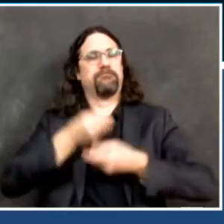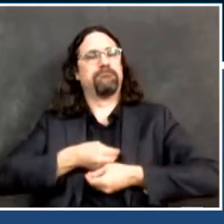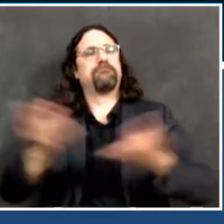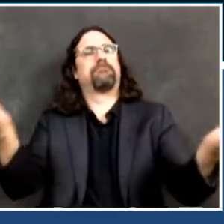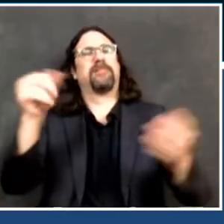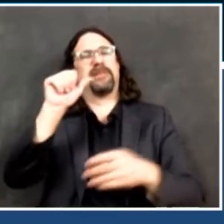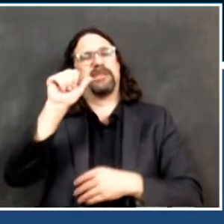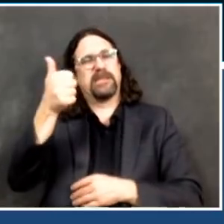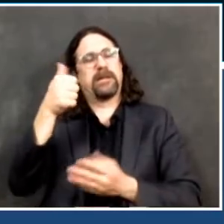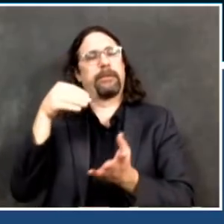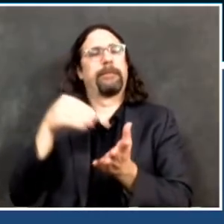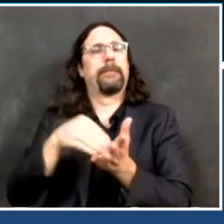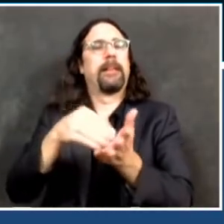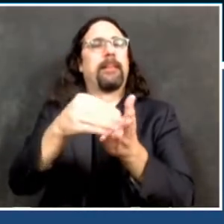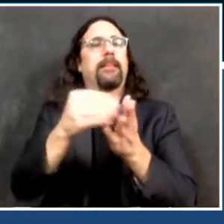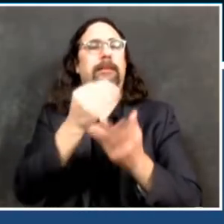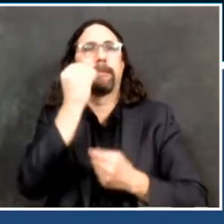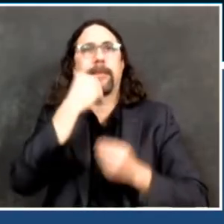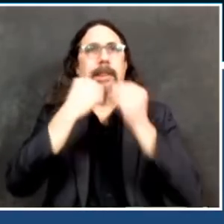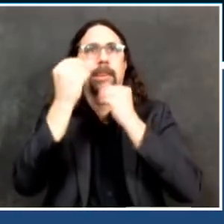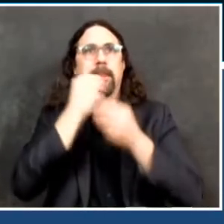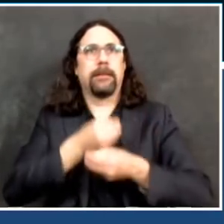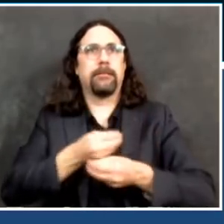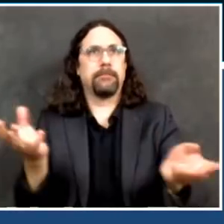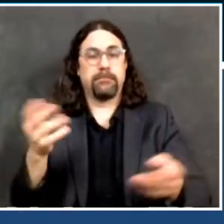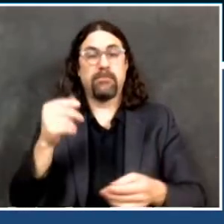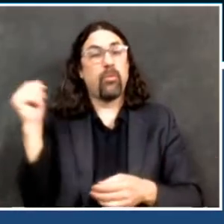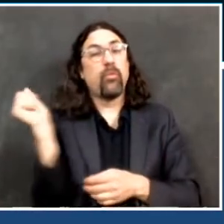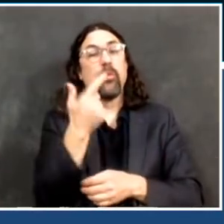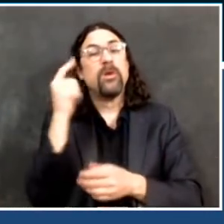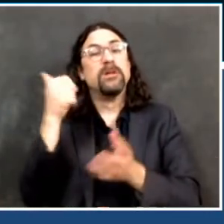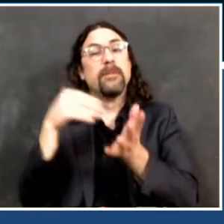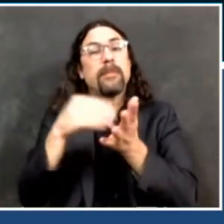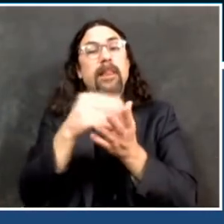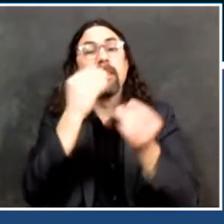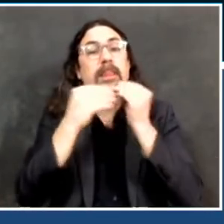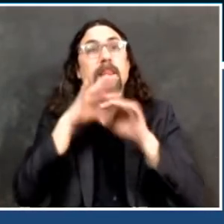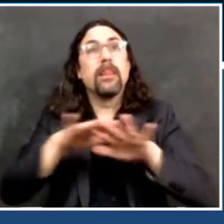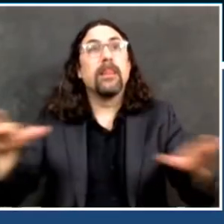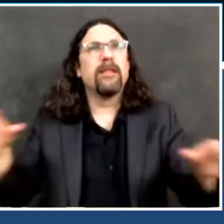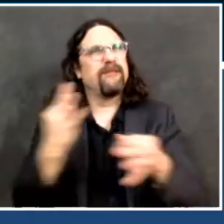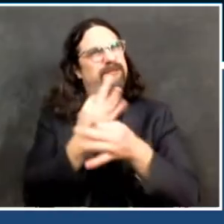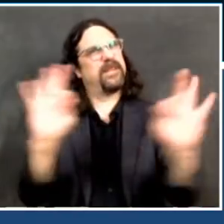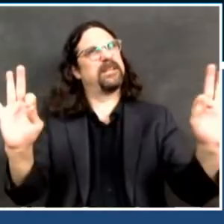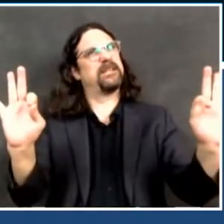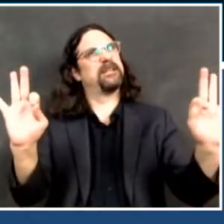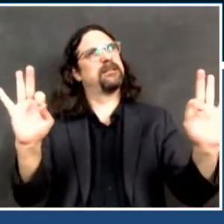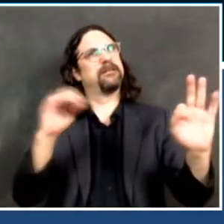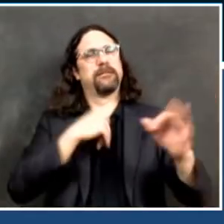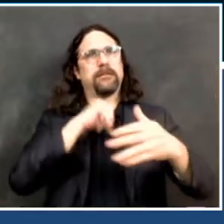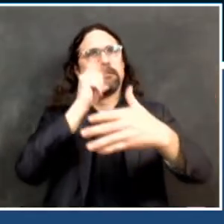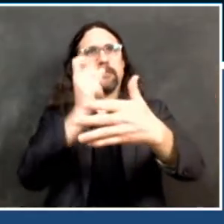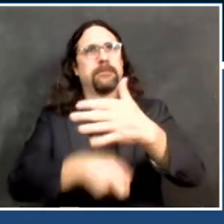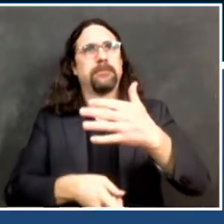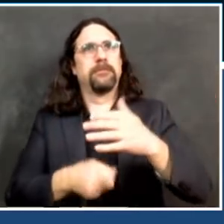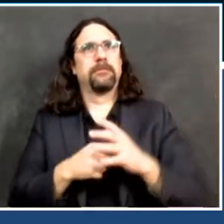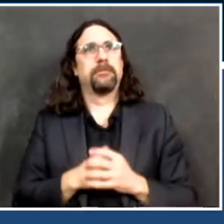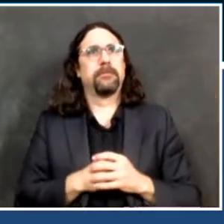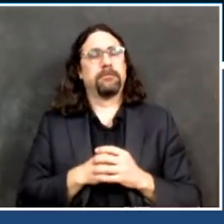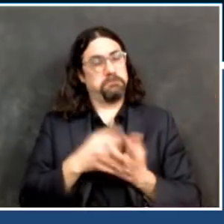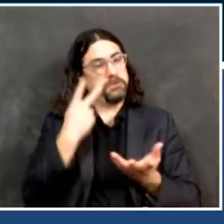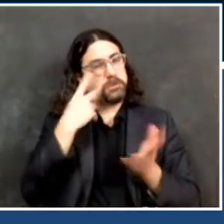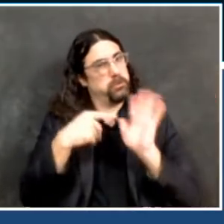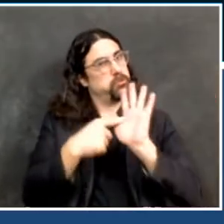big the problem is, but it also says how big our response is. That's April. we're ready to do even